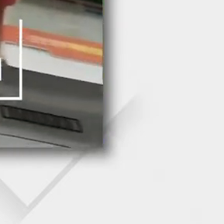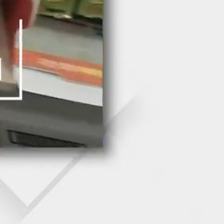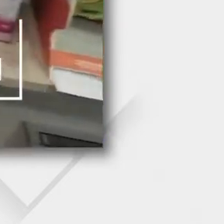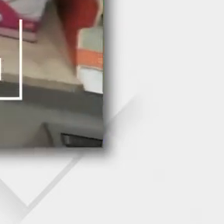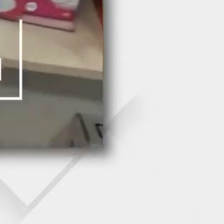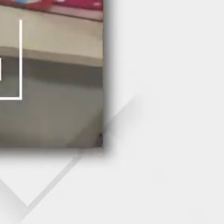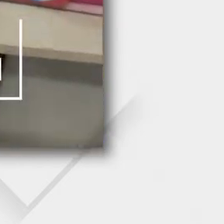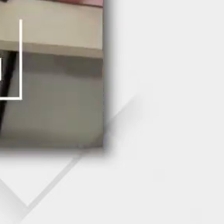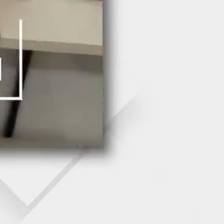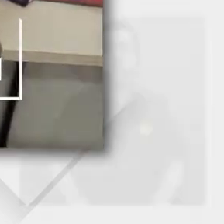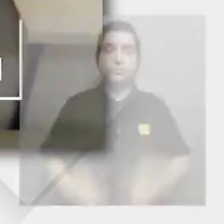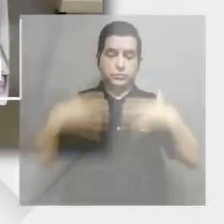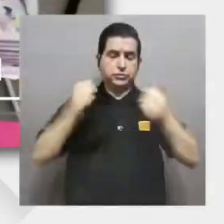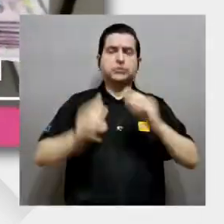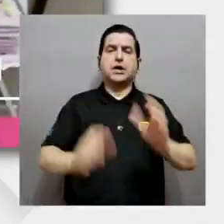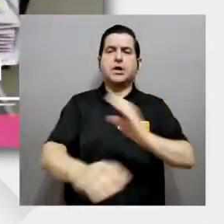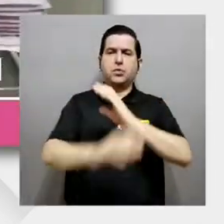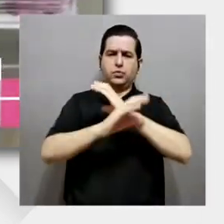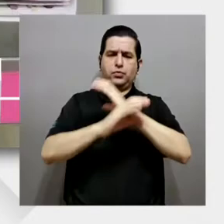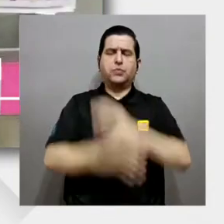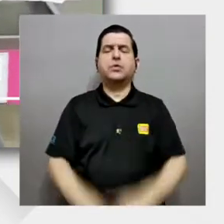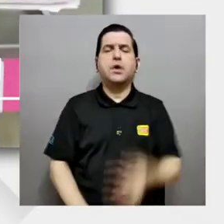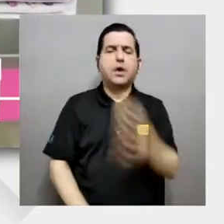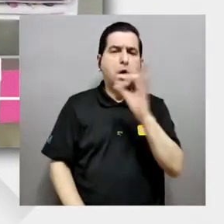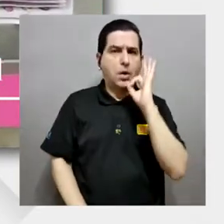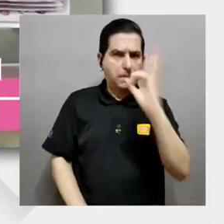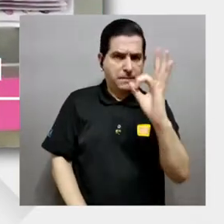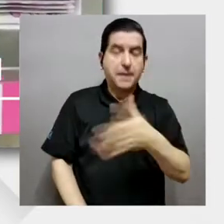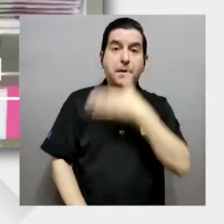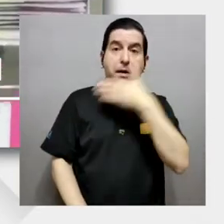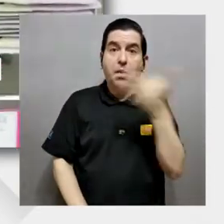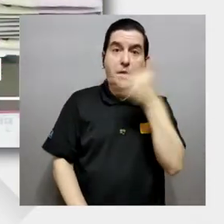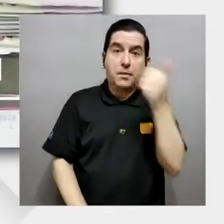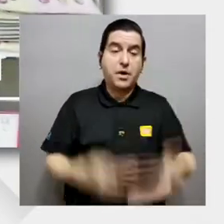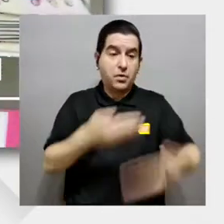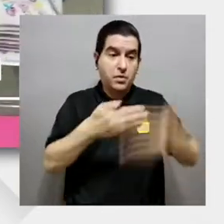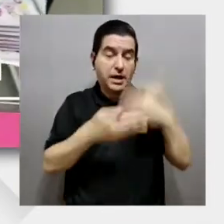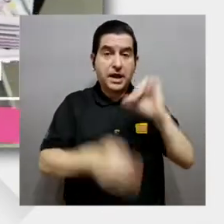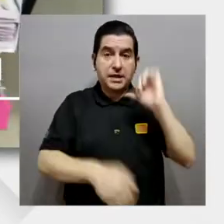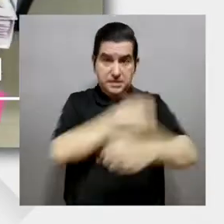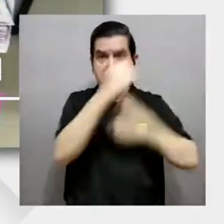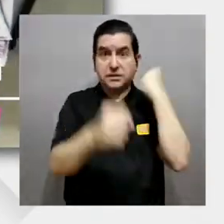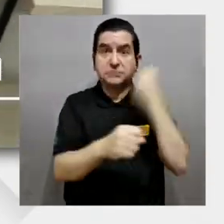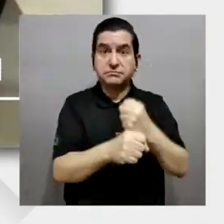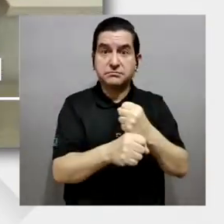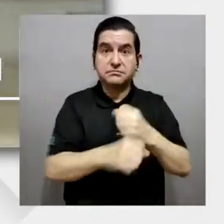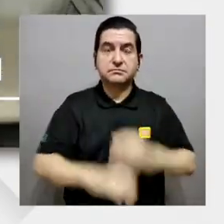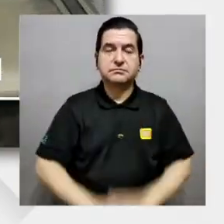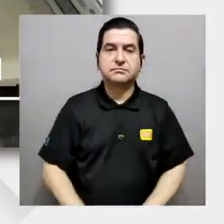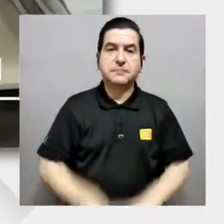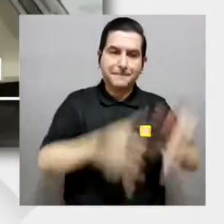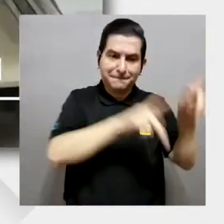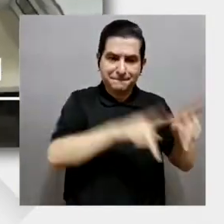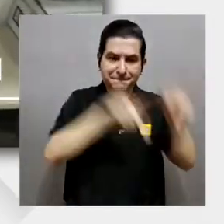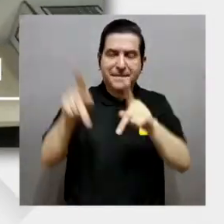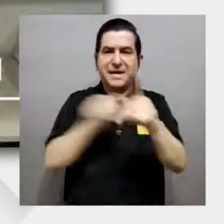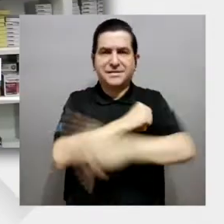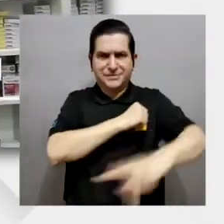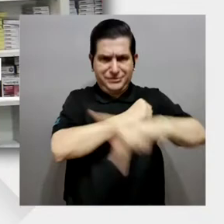take many vitamins than people in other countries, I